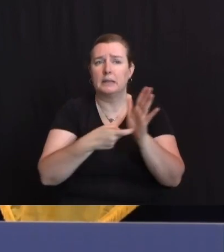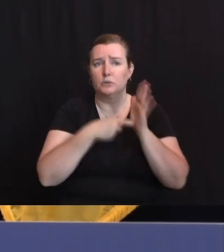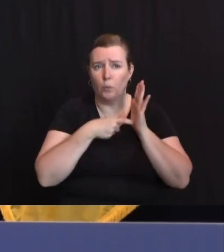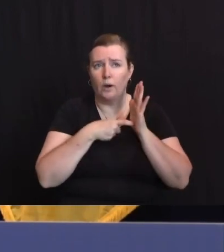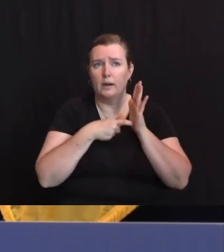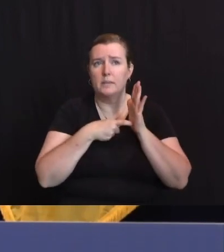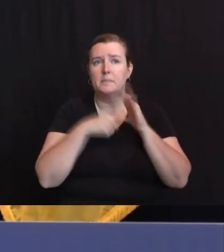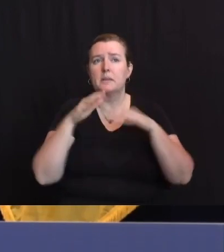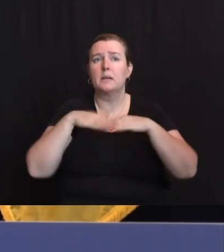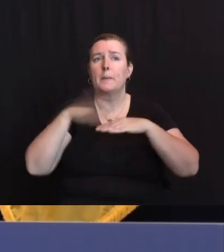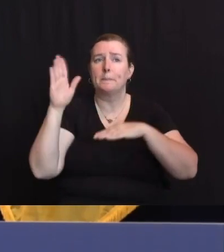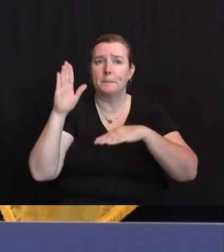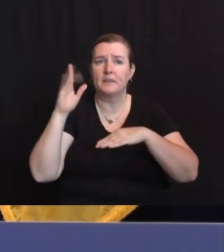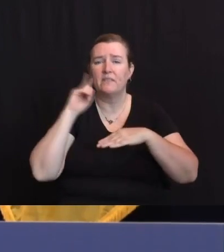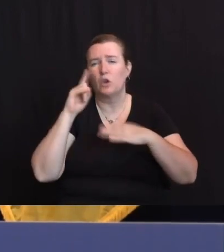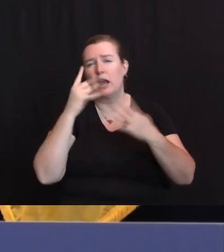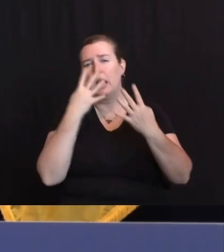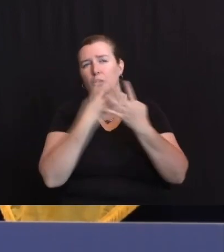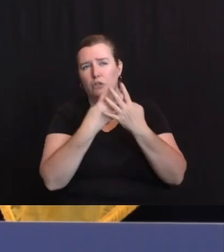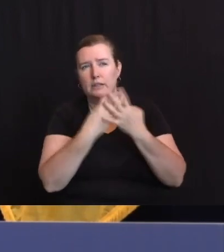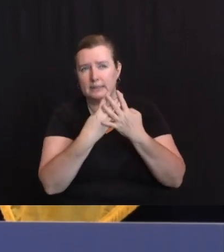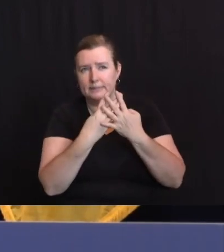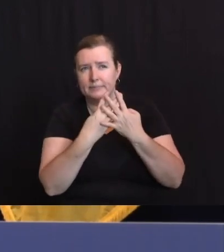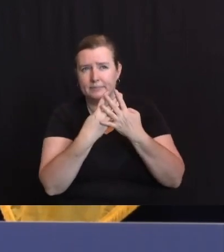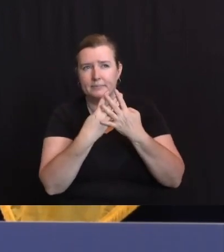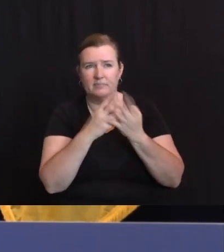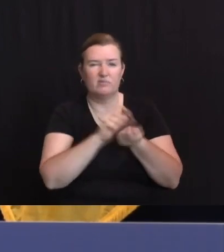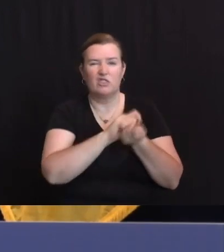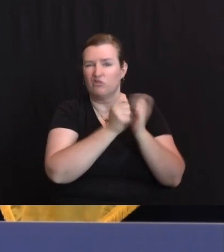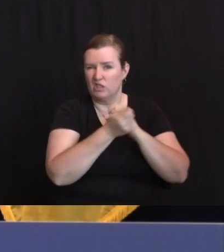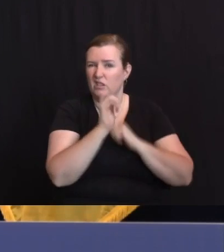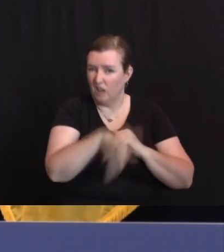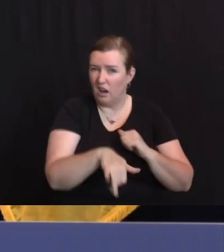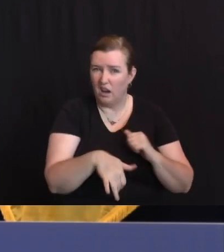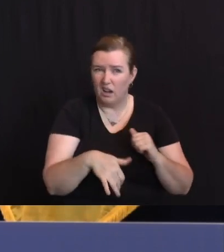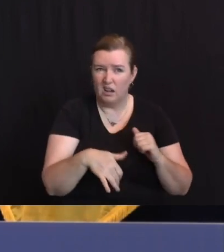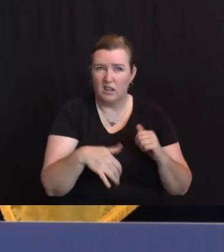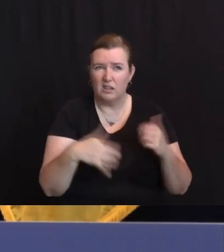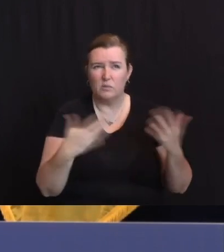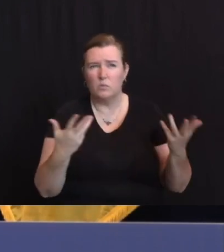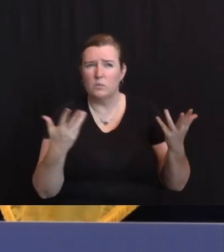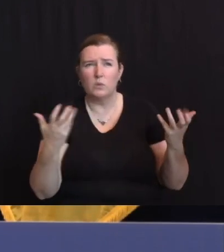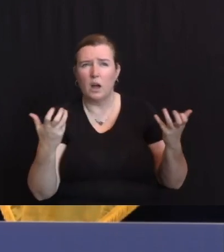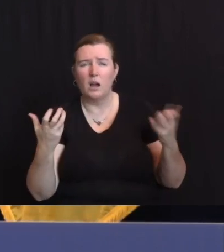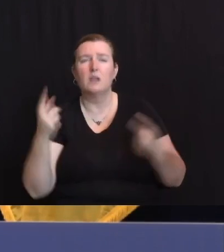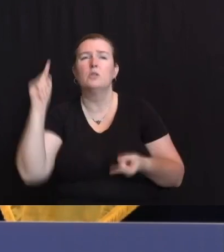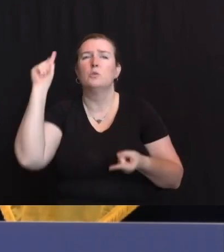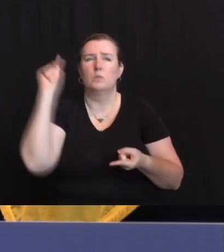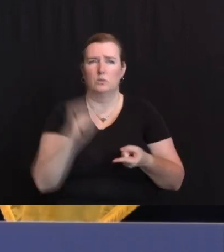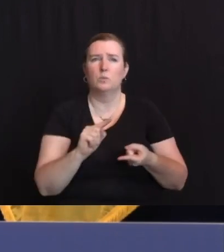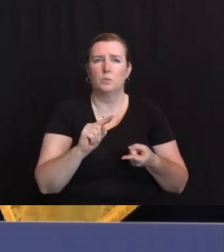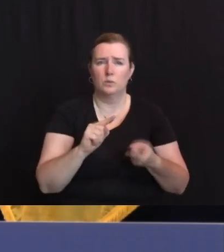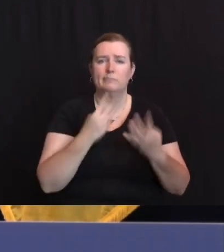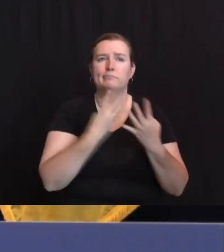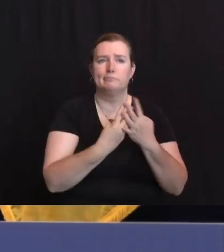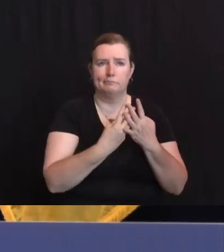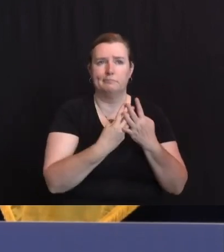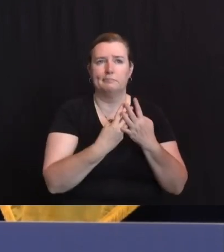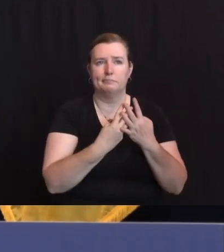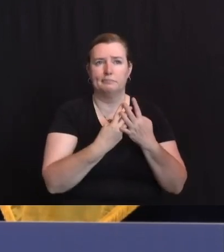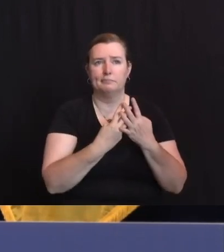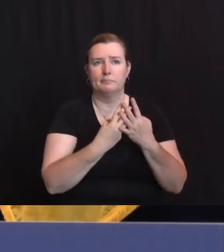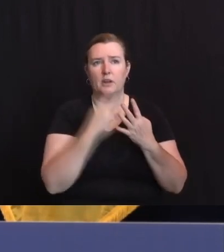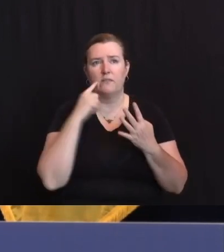for official misconduct. The bill's original intention was to reduce incarceration racial disparities. Do you agree with that change? Would